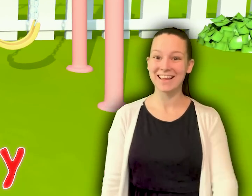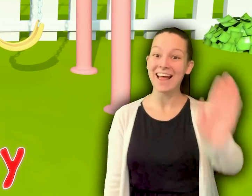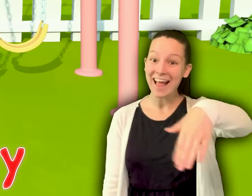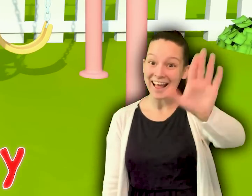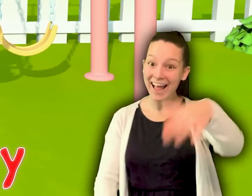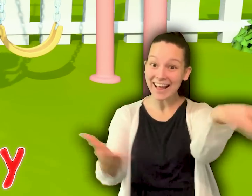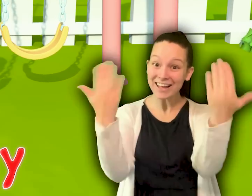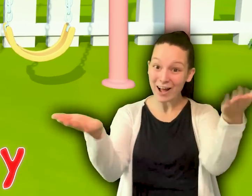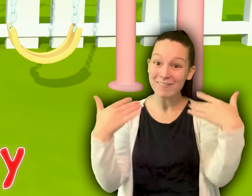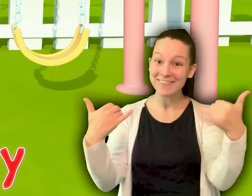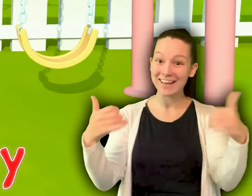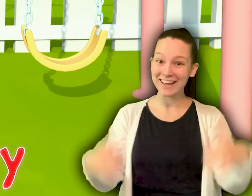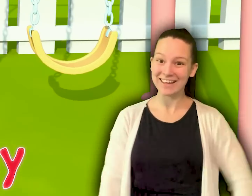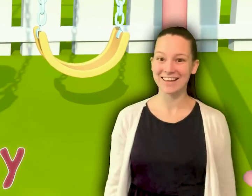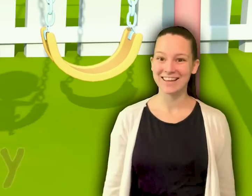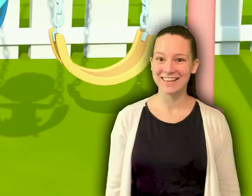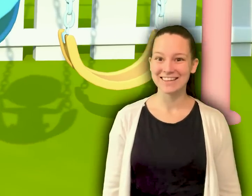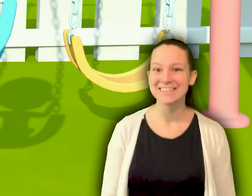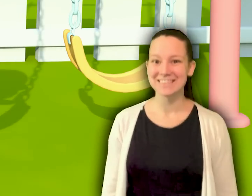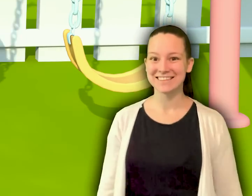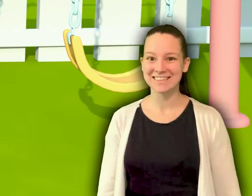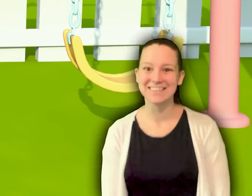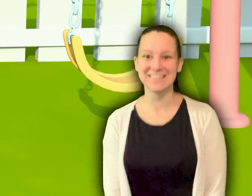sight hey hey come and